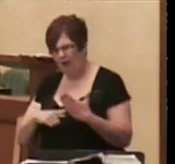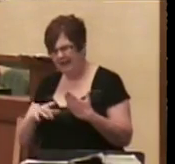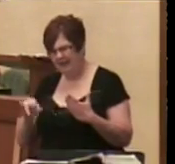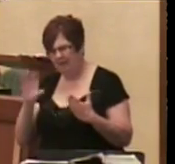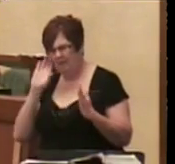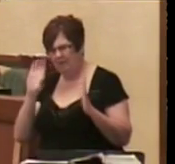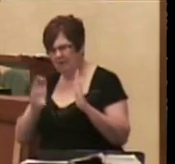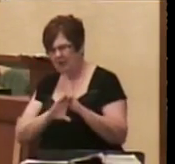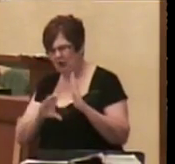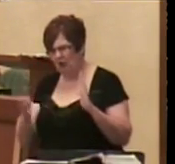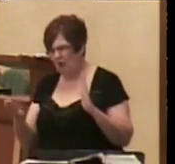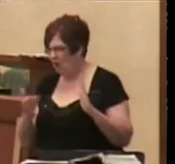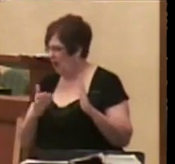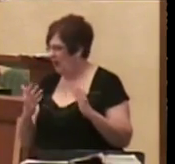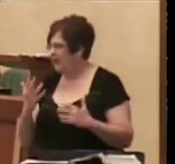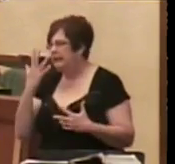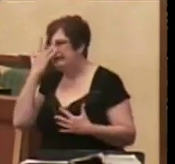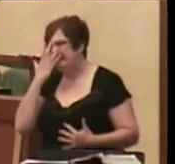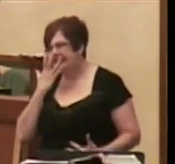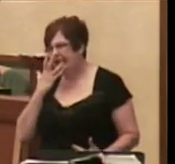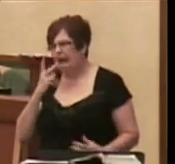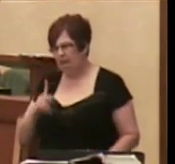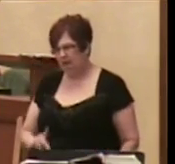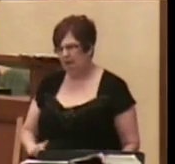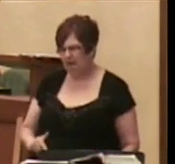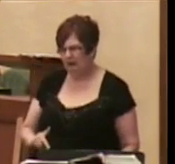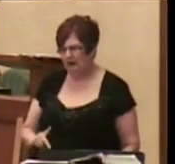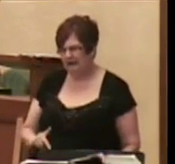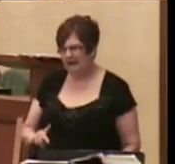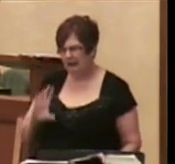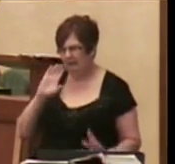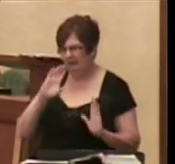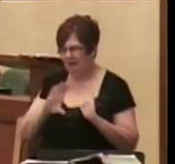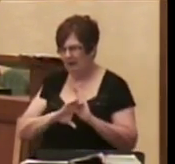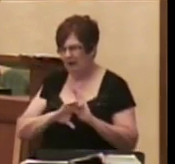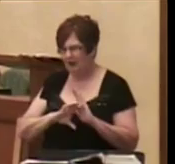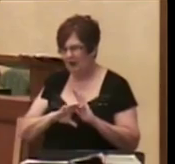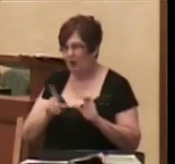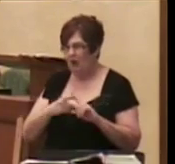of? Someone who's sad, right? When we're sad, we can